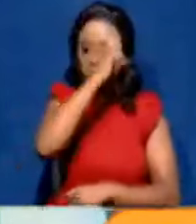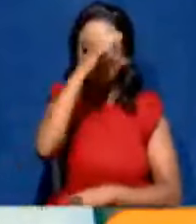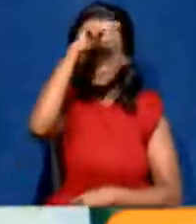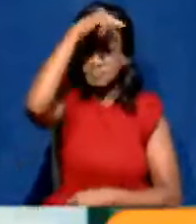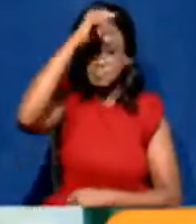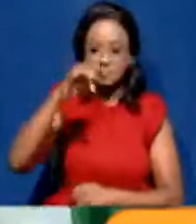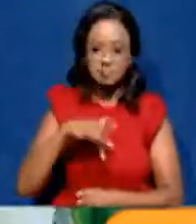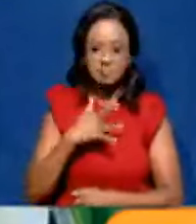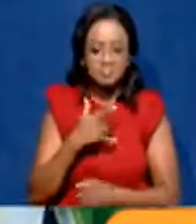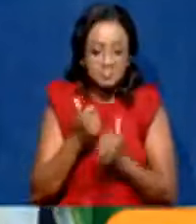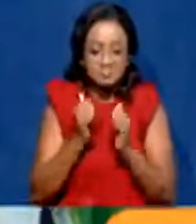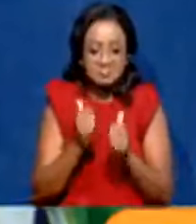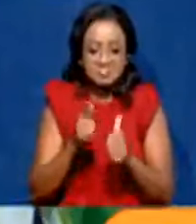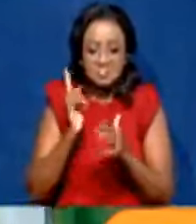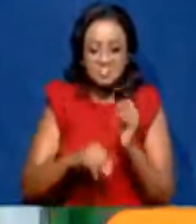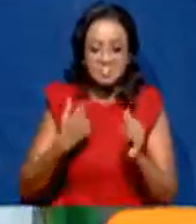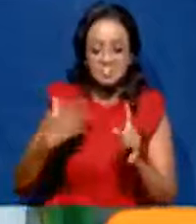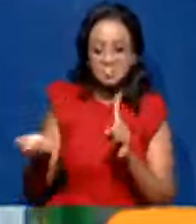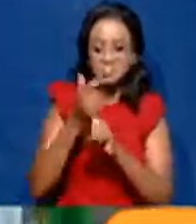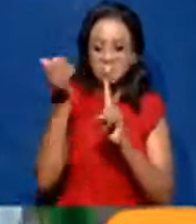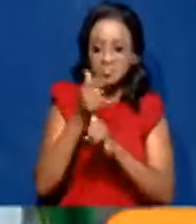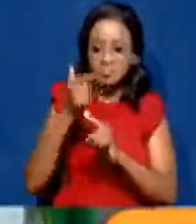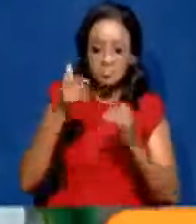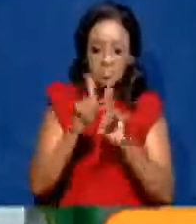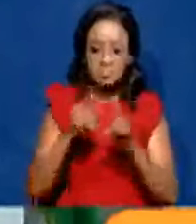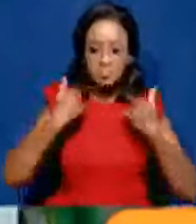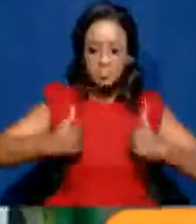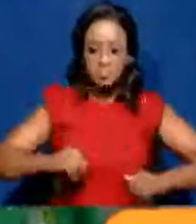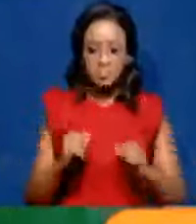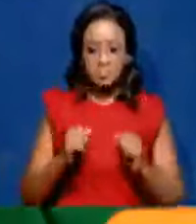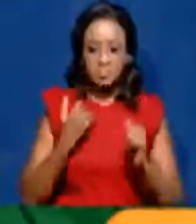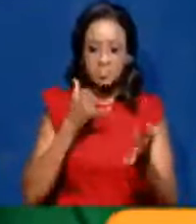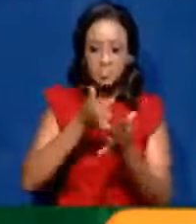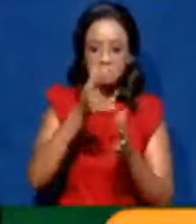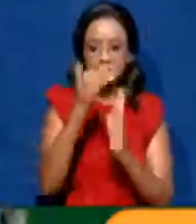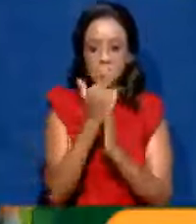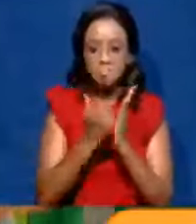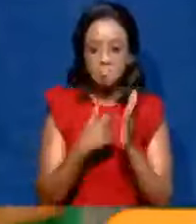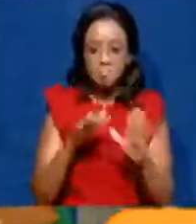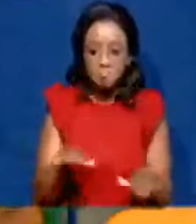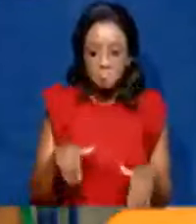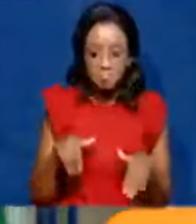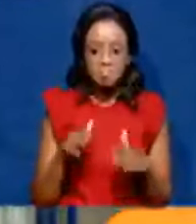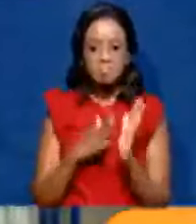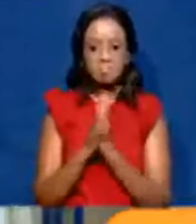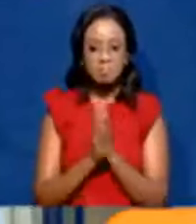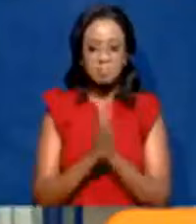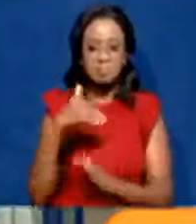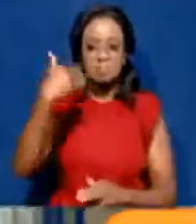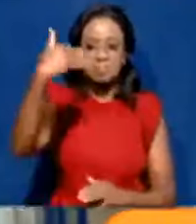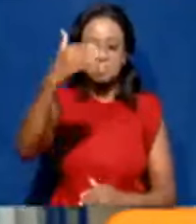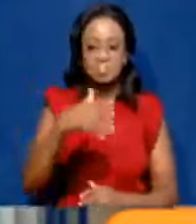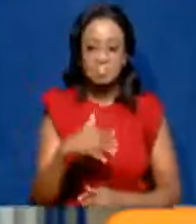to what we've been able to do, and I'm so glad that I enrolled in this program. So I'm just looking forward to the future, which is of course